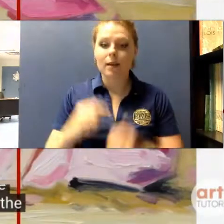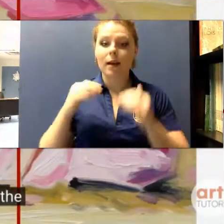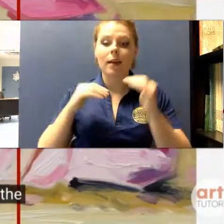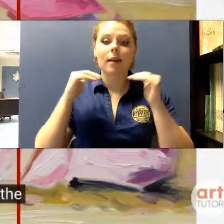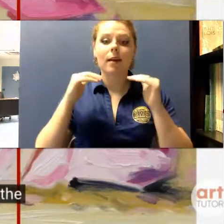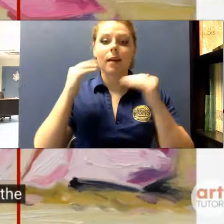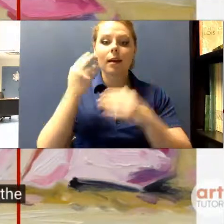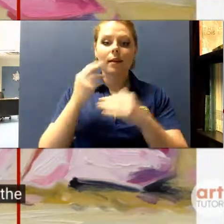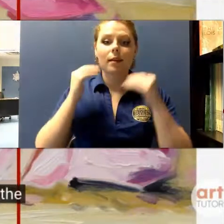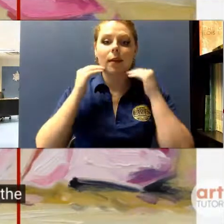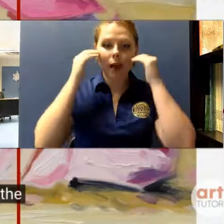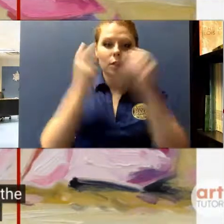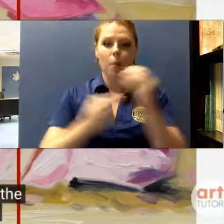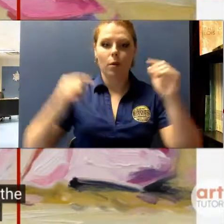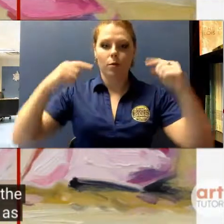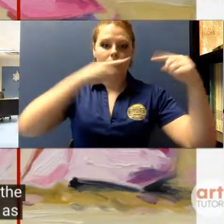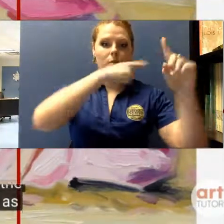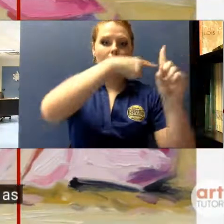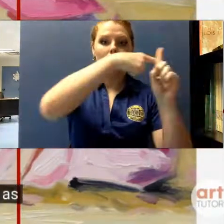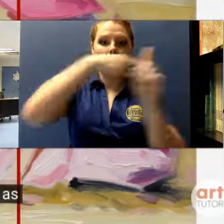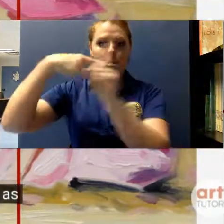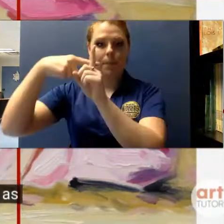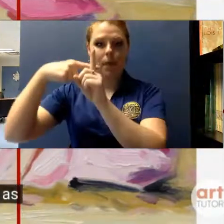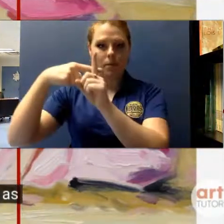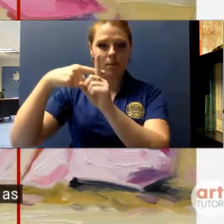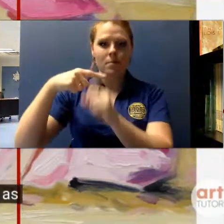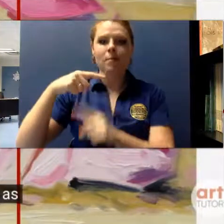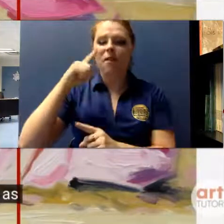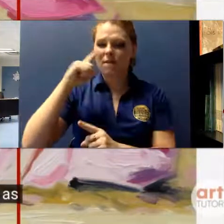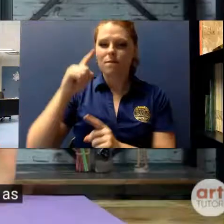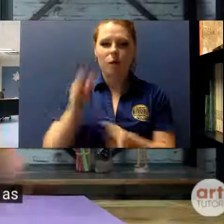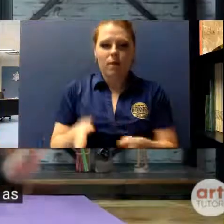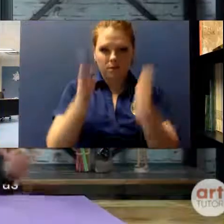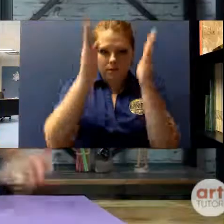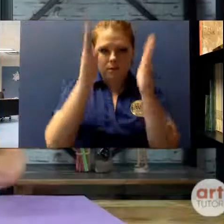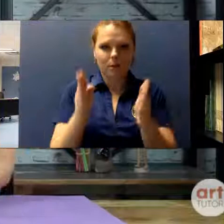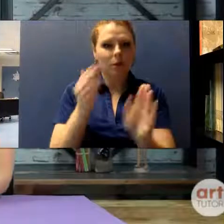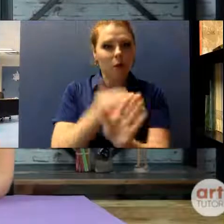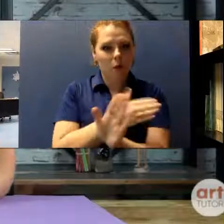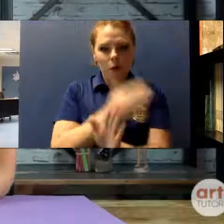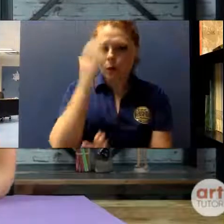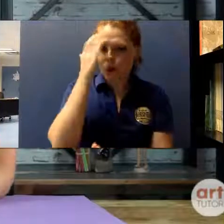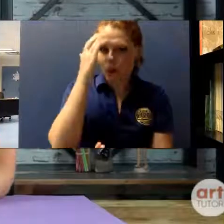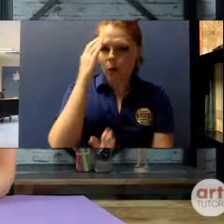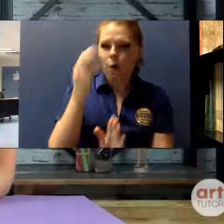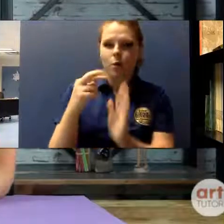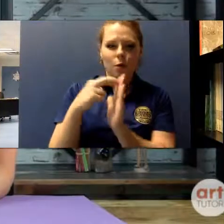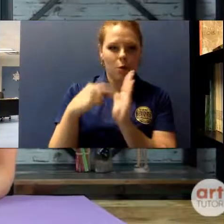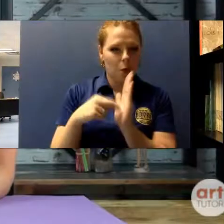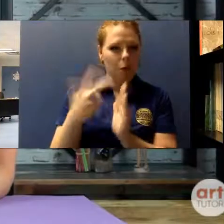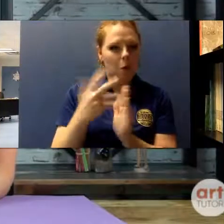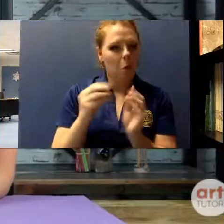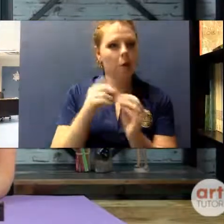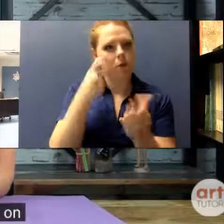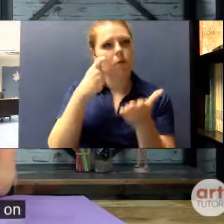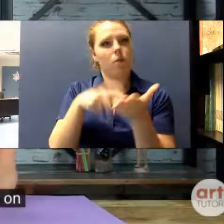fit on the top horizontal line at the same time as the pair of vertical lines. The more you're aware of the rule of thirds, the more you can see